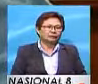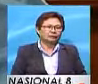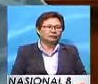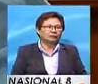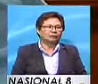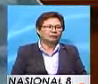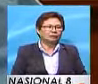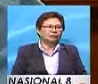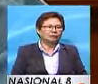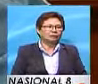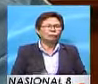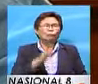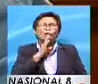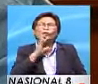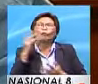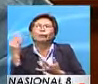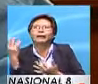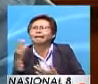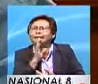What are we waiting for?